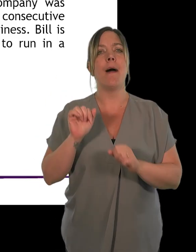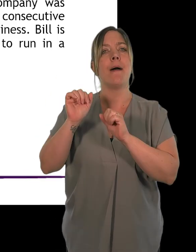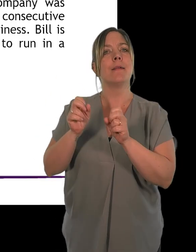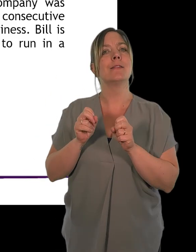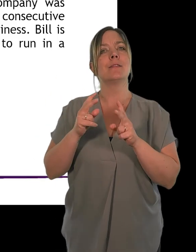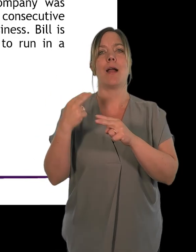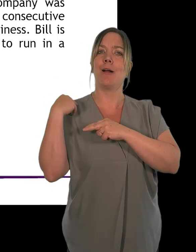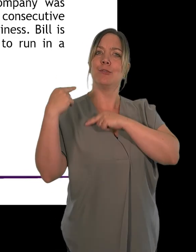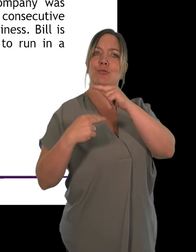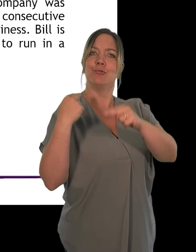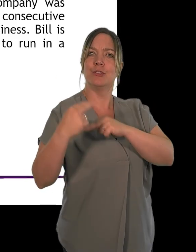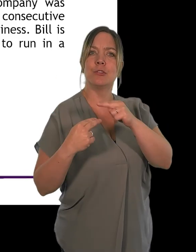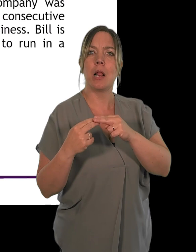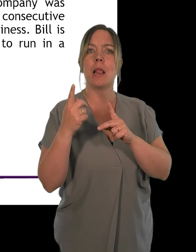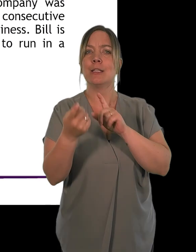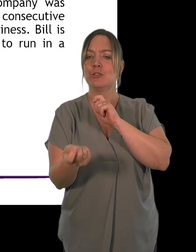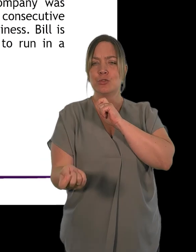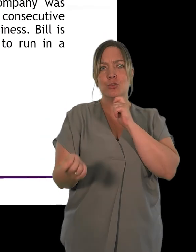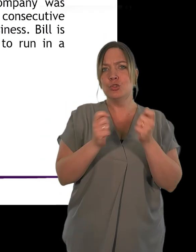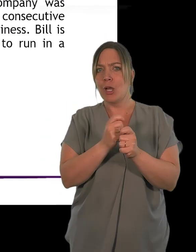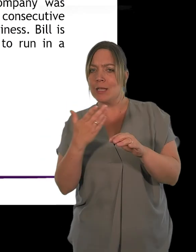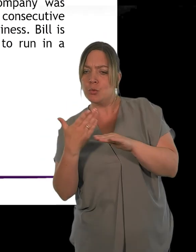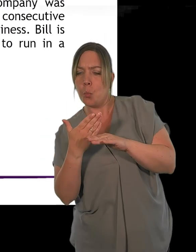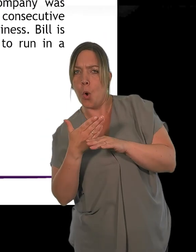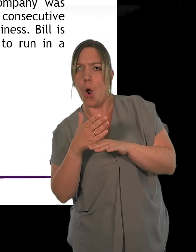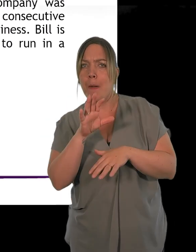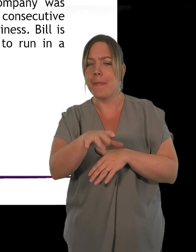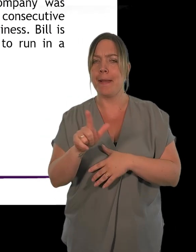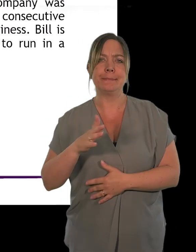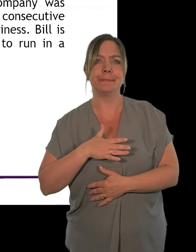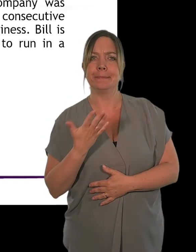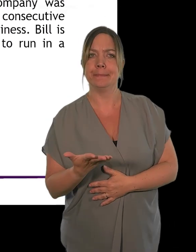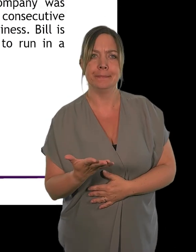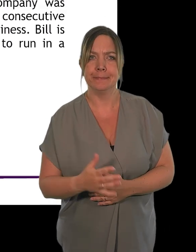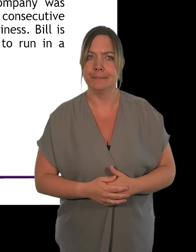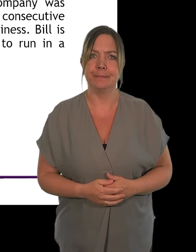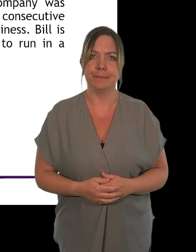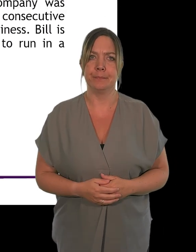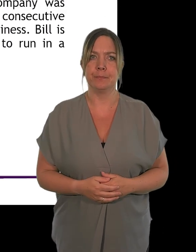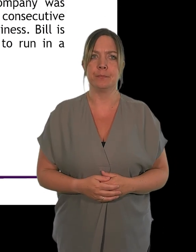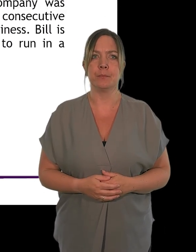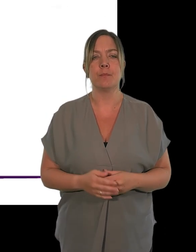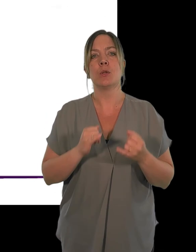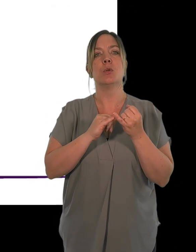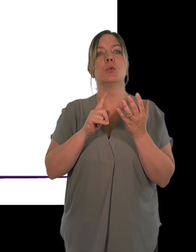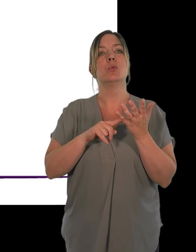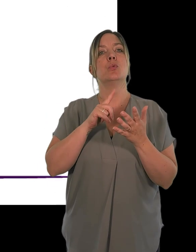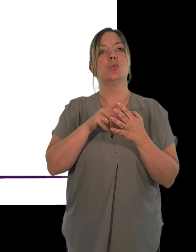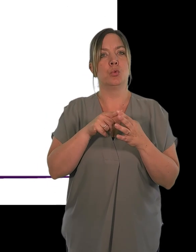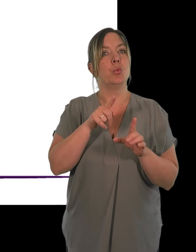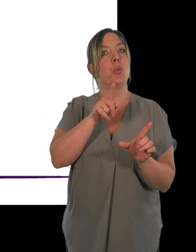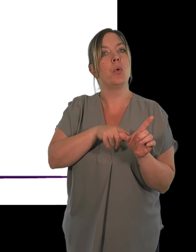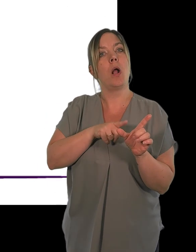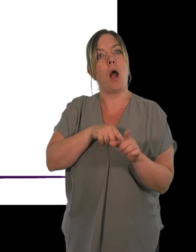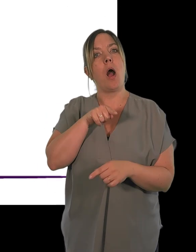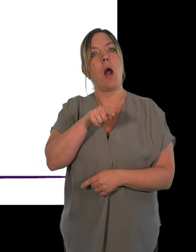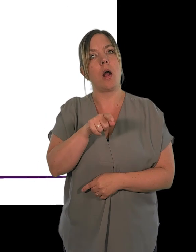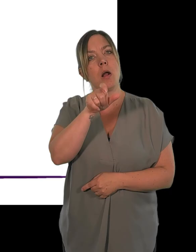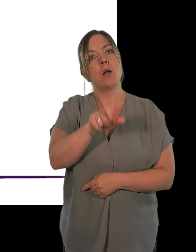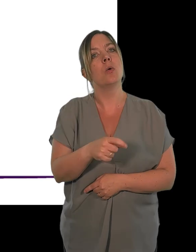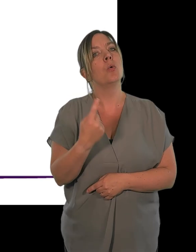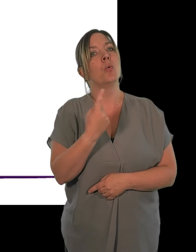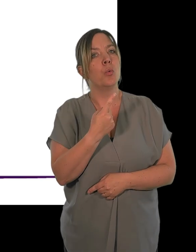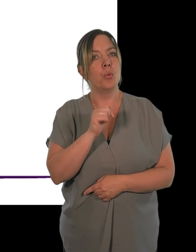style. He tends to avoid changes to existing work practices. Sue Young is the